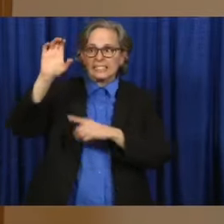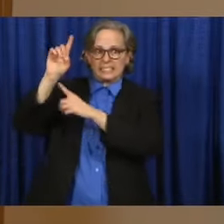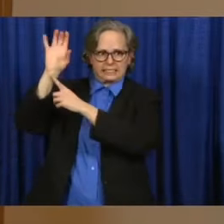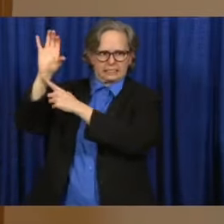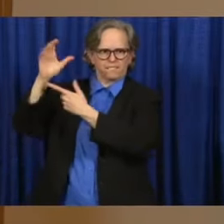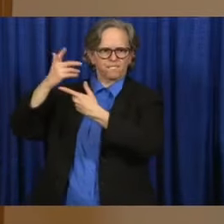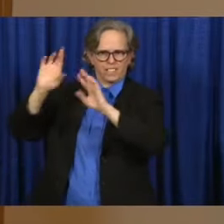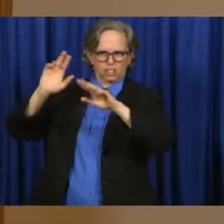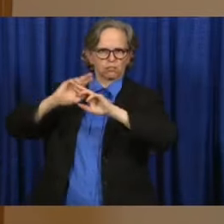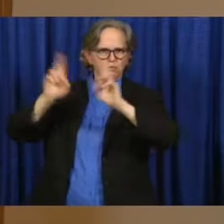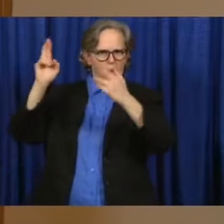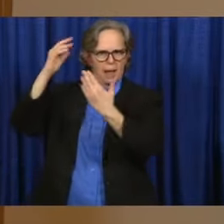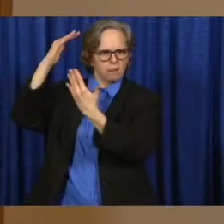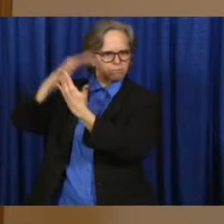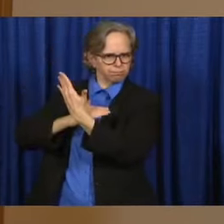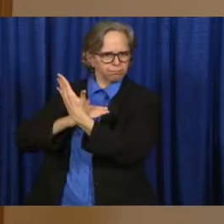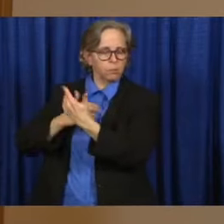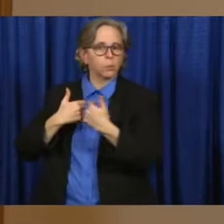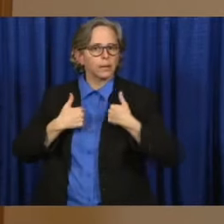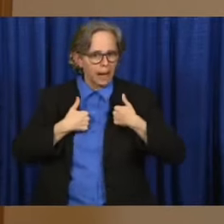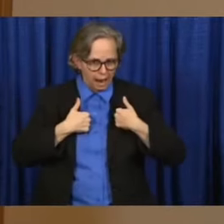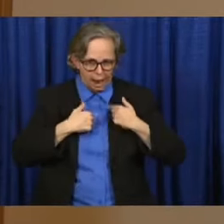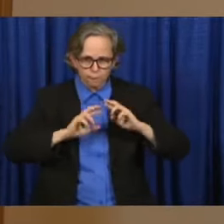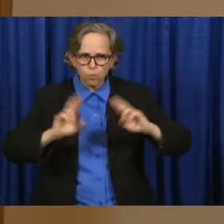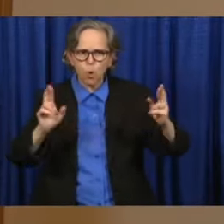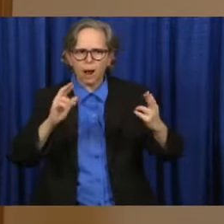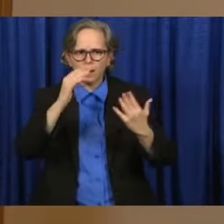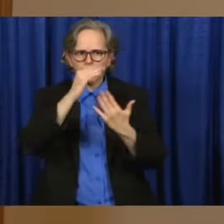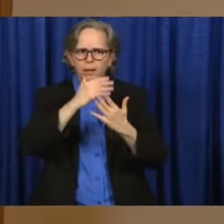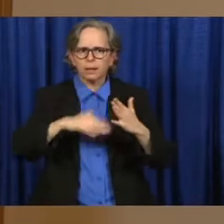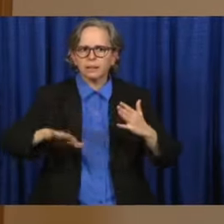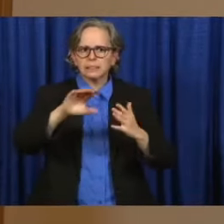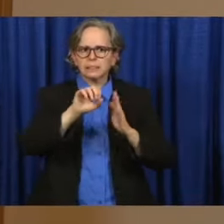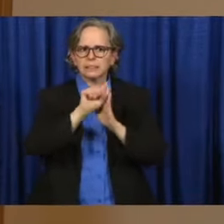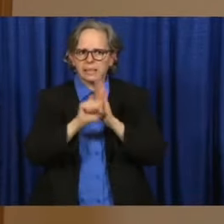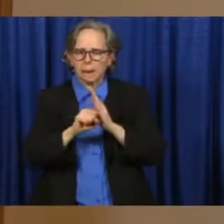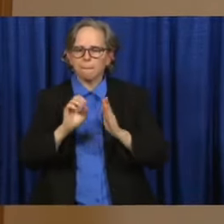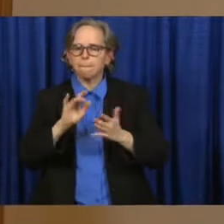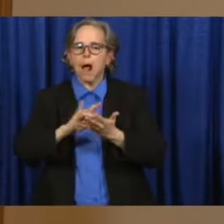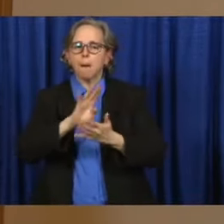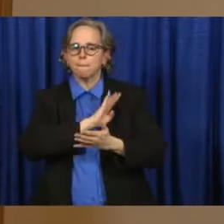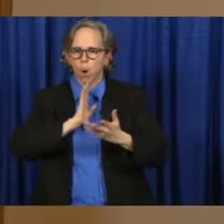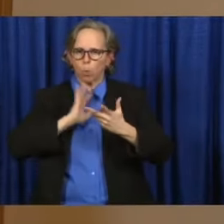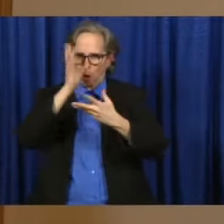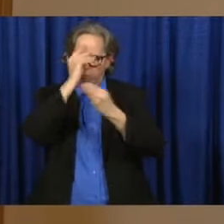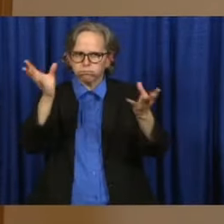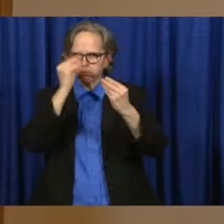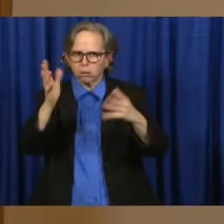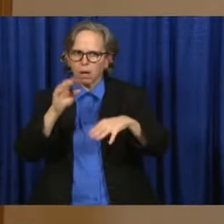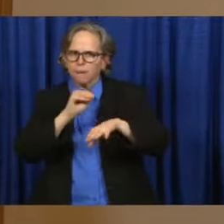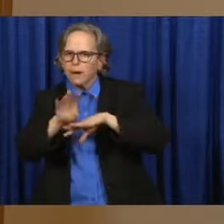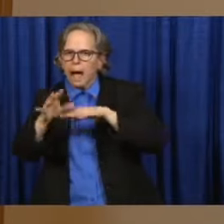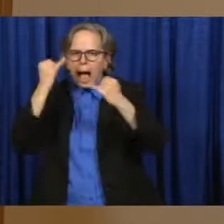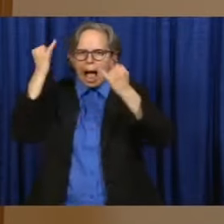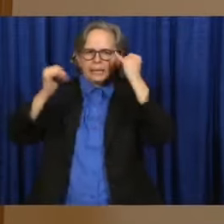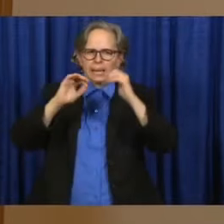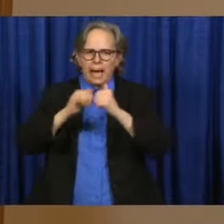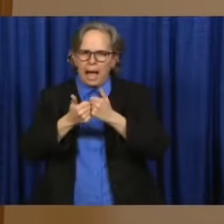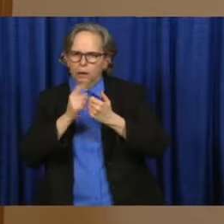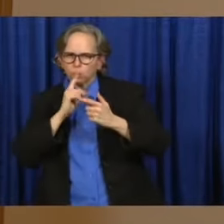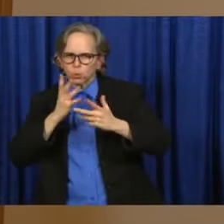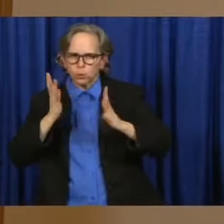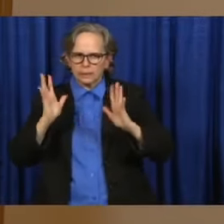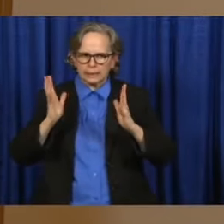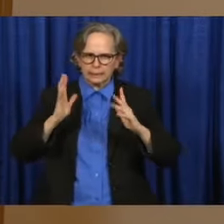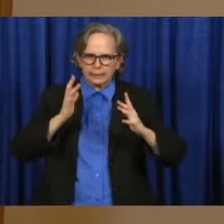HON. We also go through the state medical boards, and then we work directly with hospitals. So there are a lot of ways we're communicating in addition to the